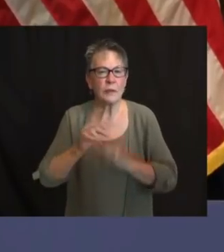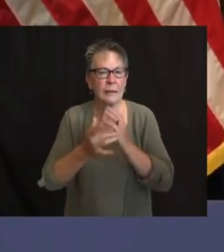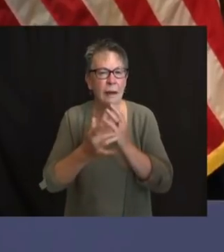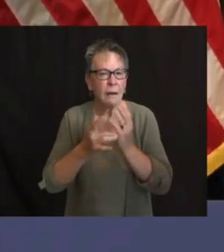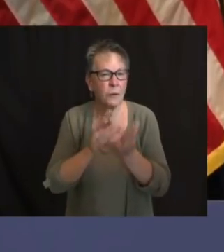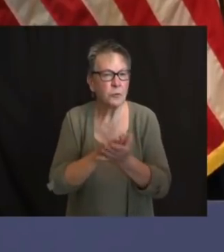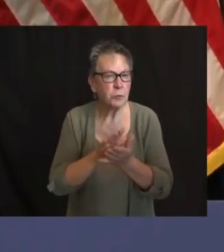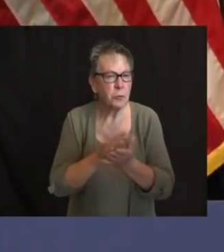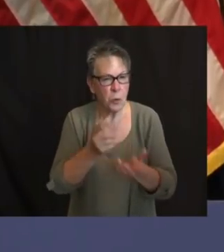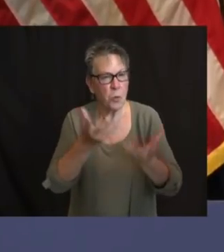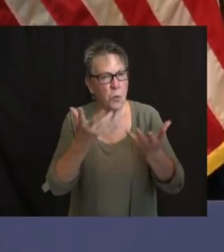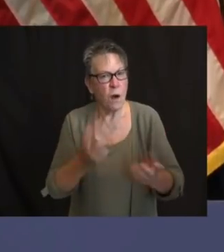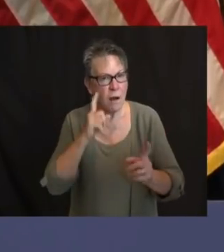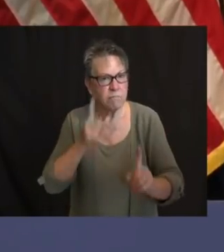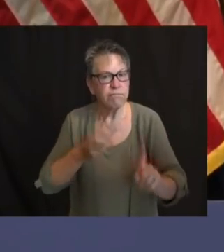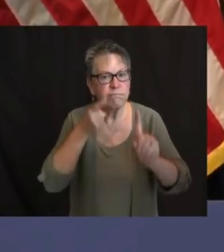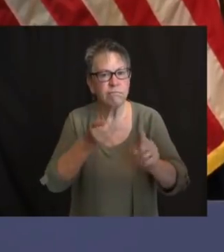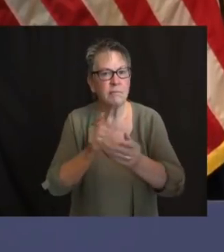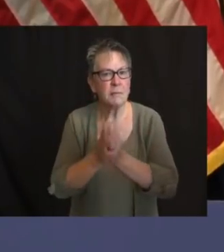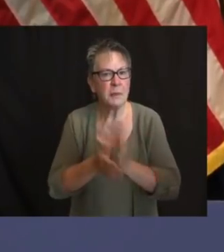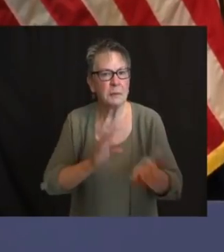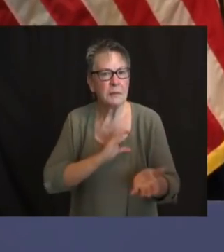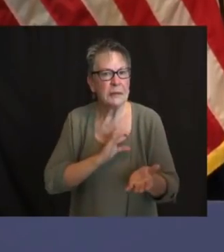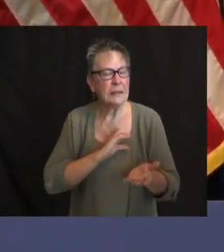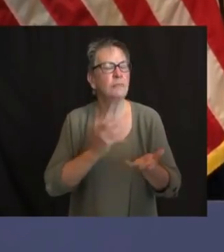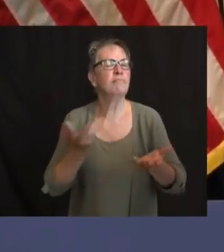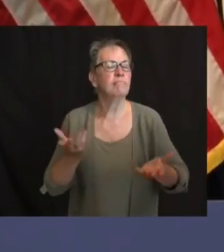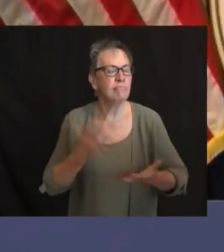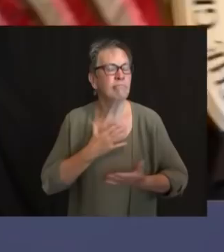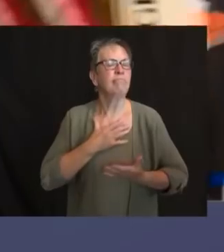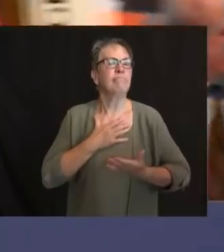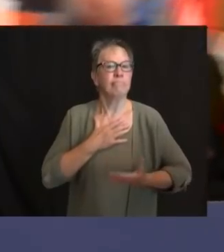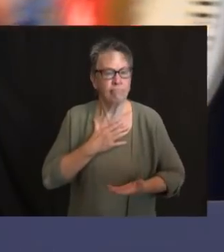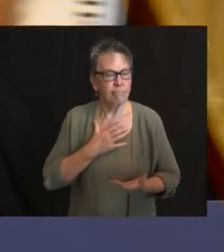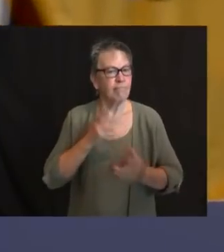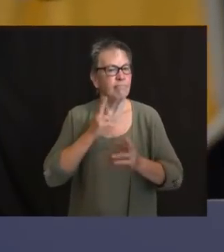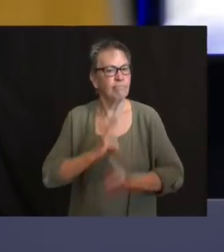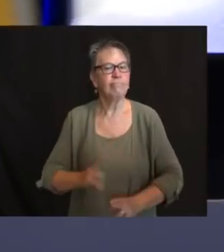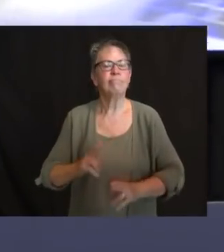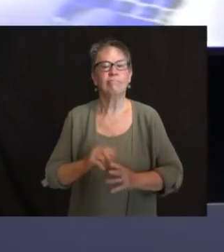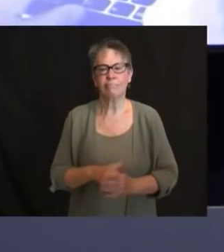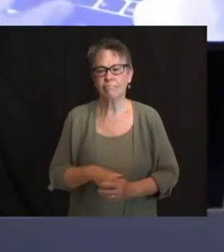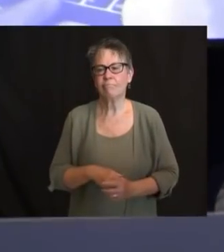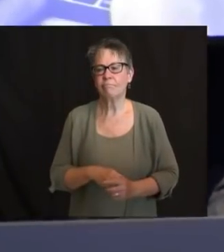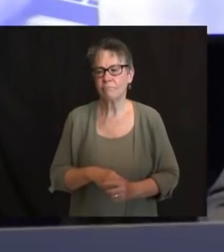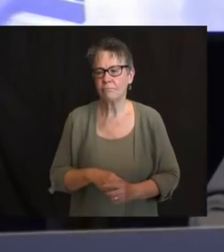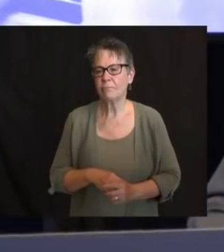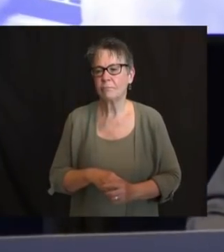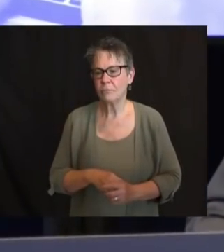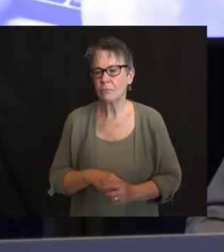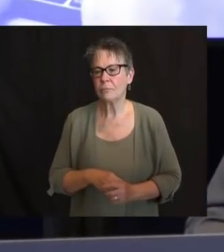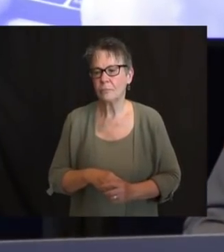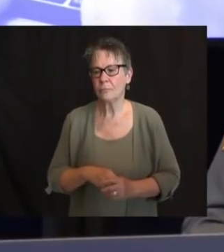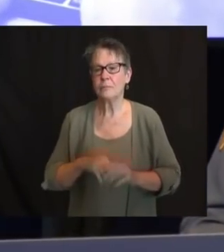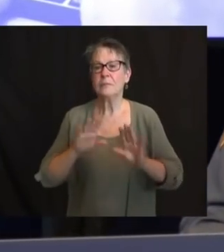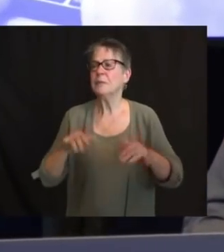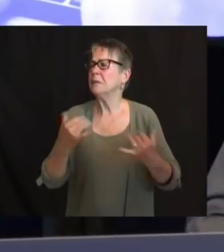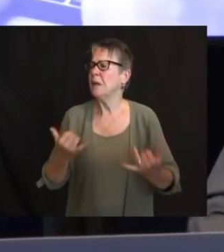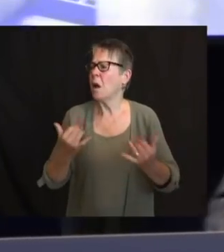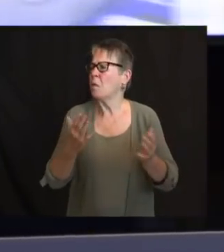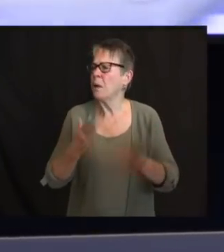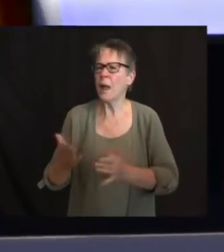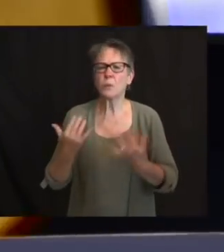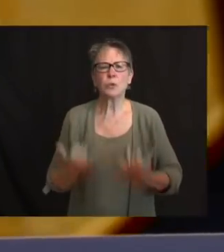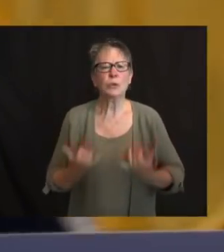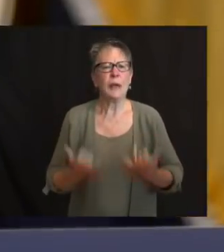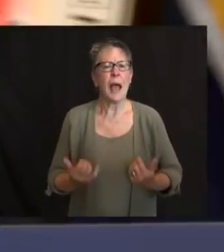everything. Any idea how many demonstrations or protests we have today? As of this afternoon, there was 15 scheduled for today. Thank you. And again, folks,